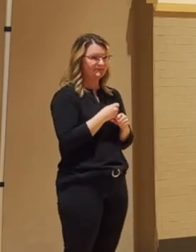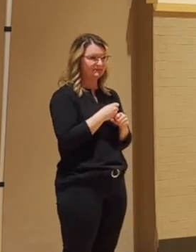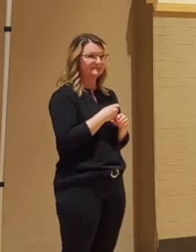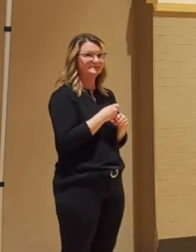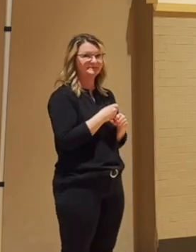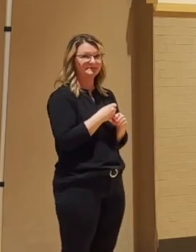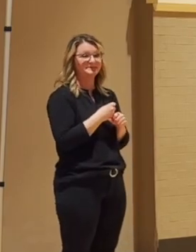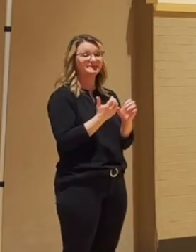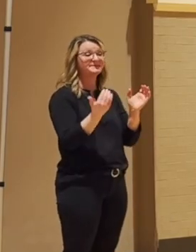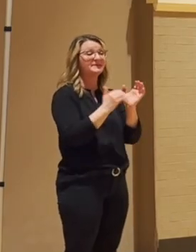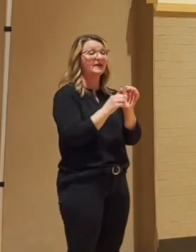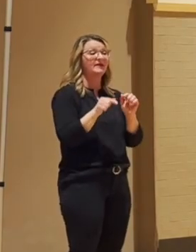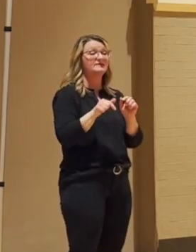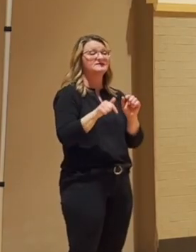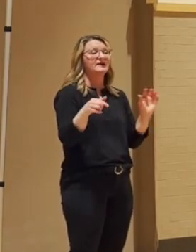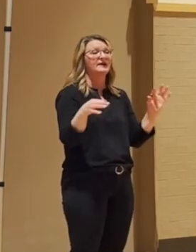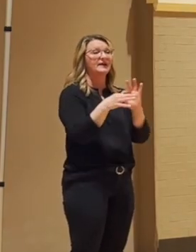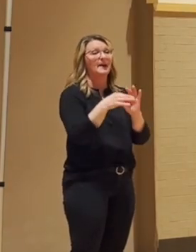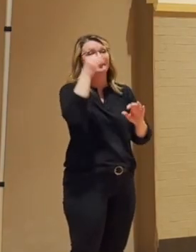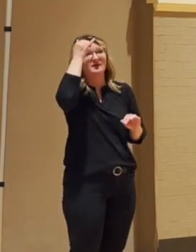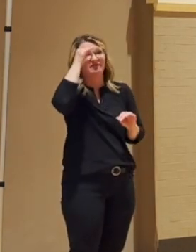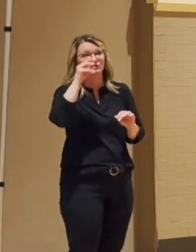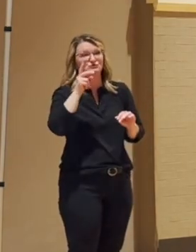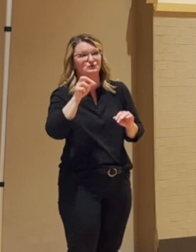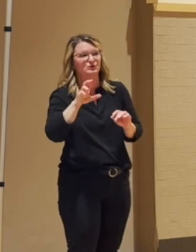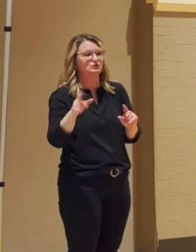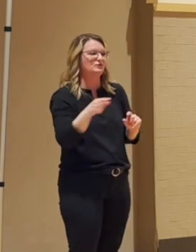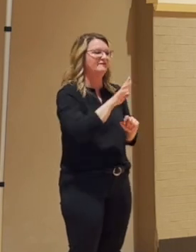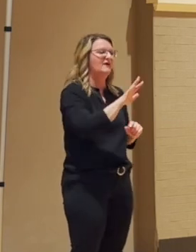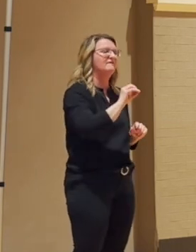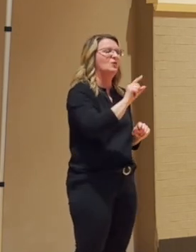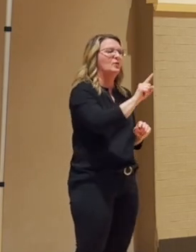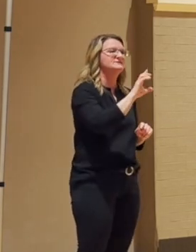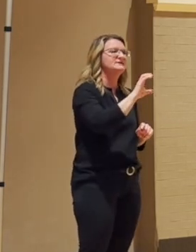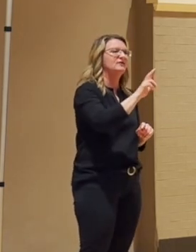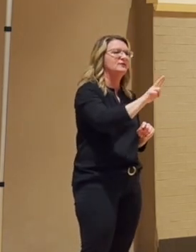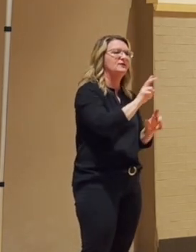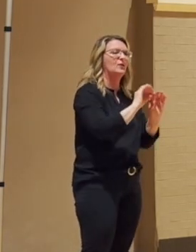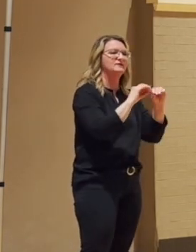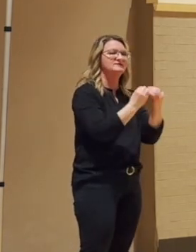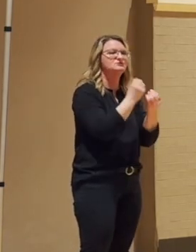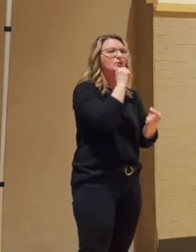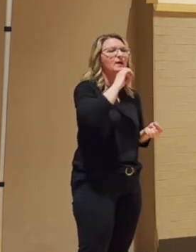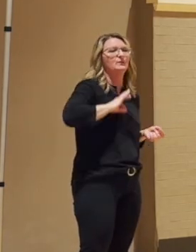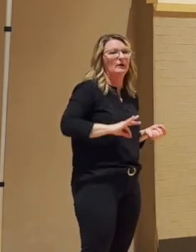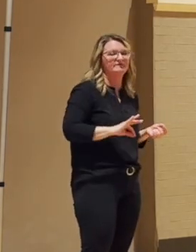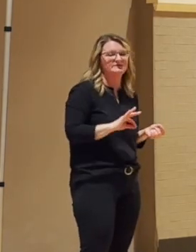And again, this is to connect Buffalo Sewer with 501c3 organizations, so